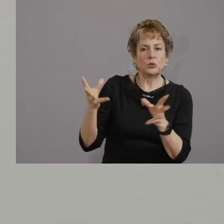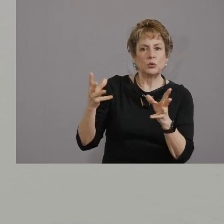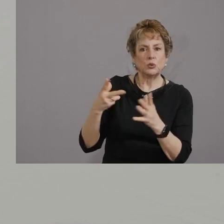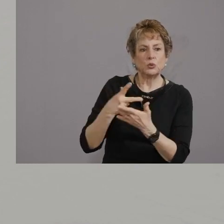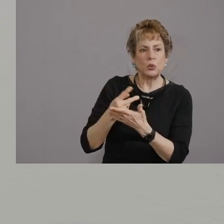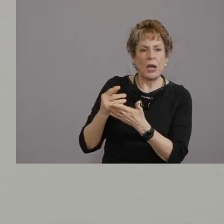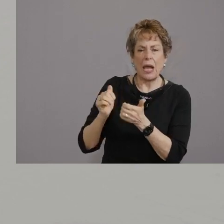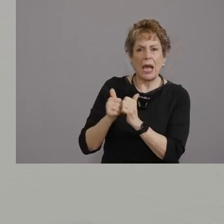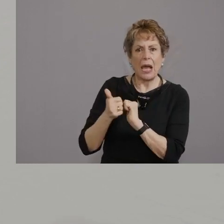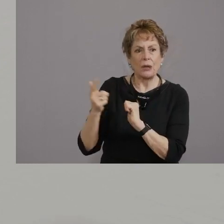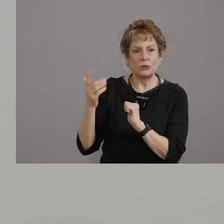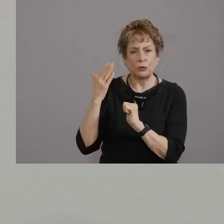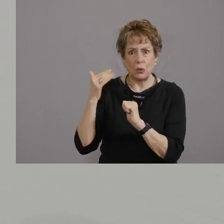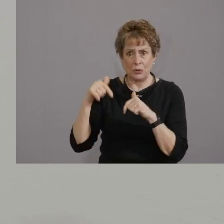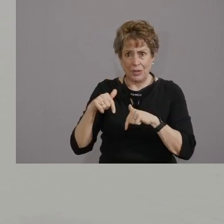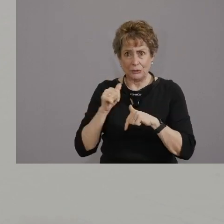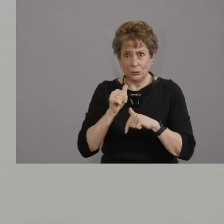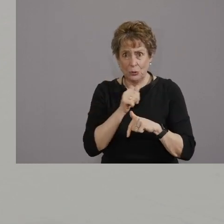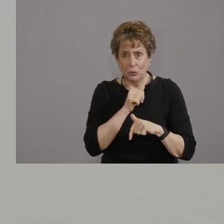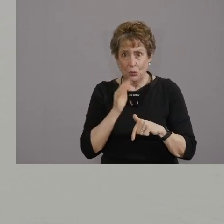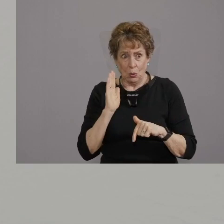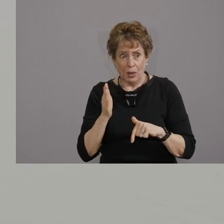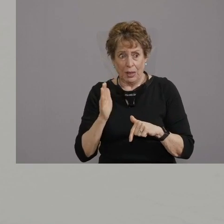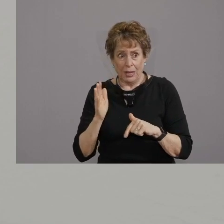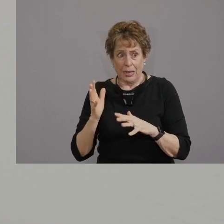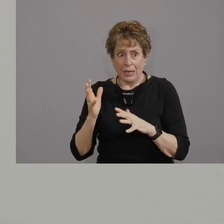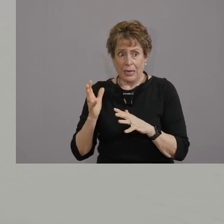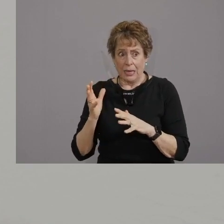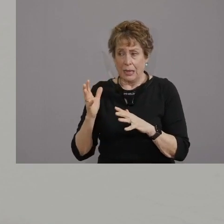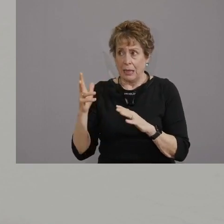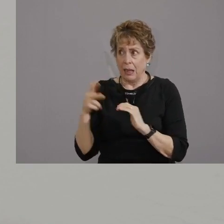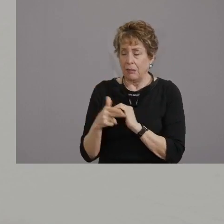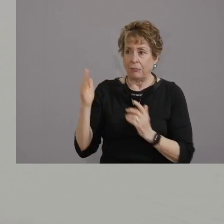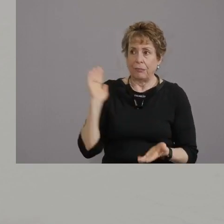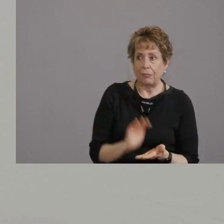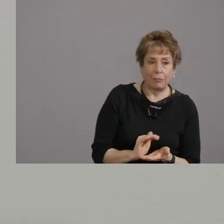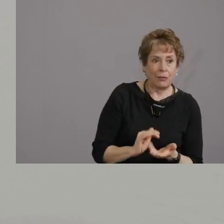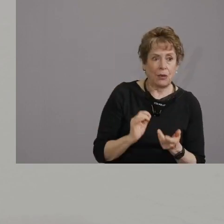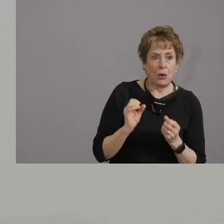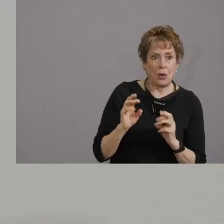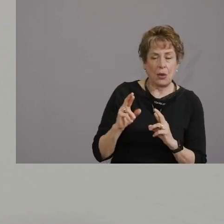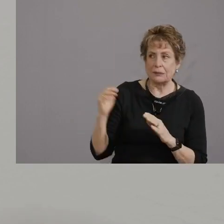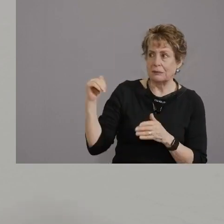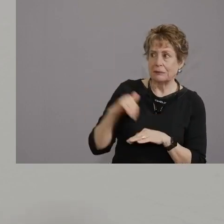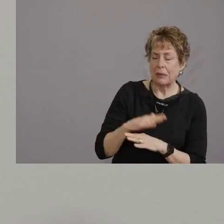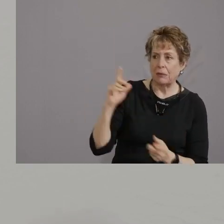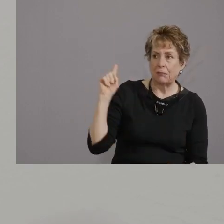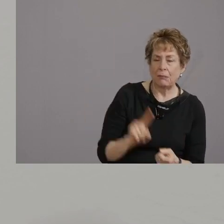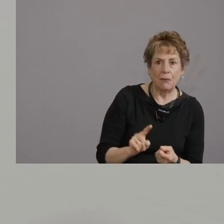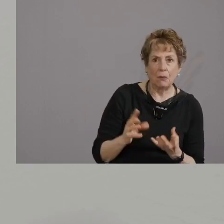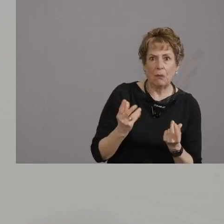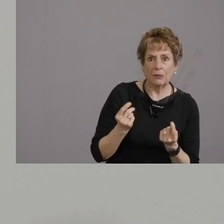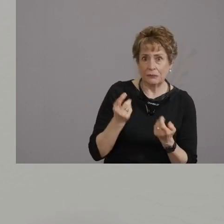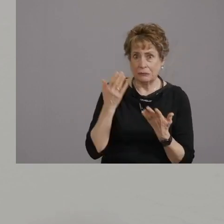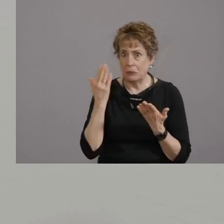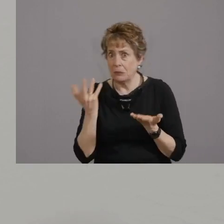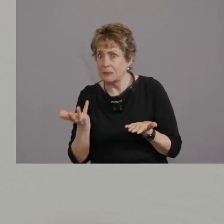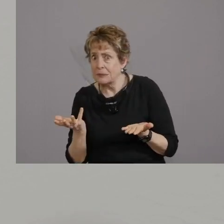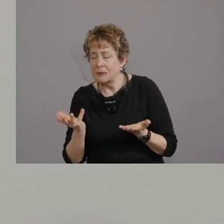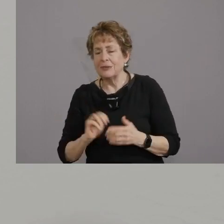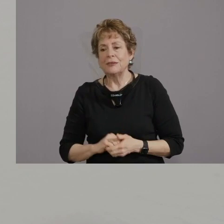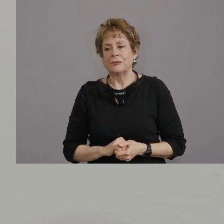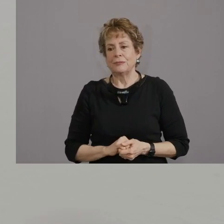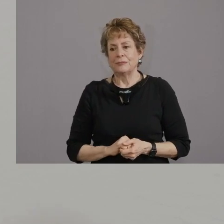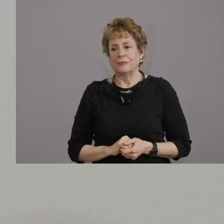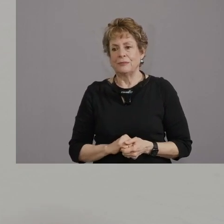cut? So we had heard that we were going to be getting a number of increased doses. We weren't actually given